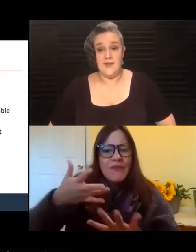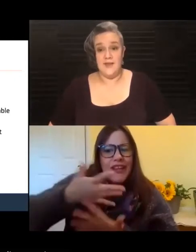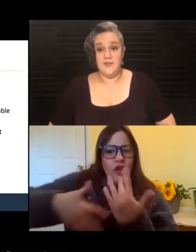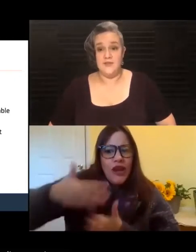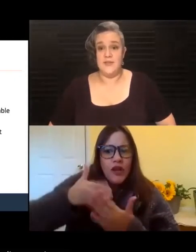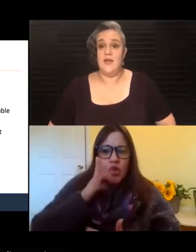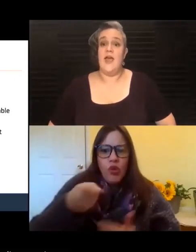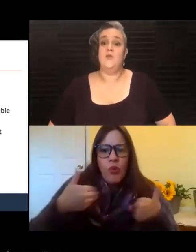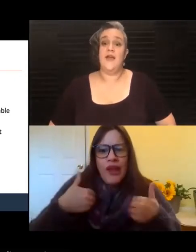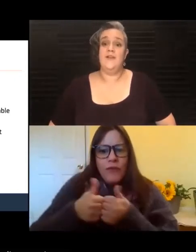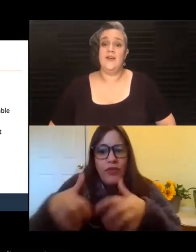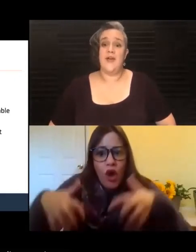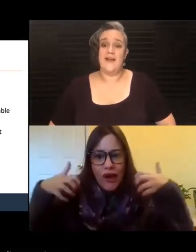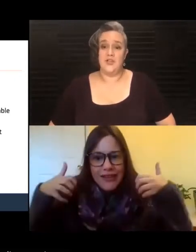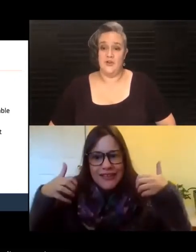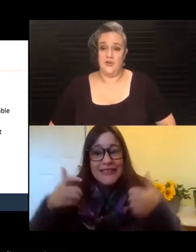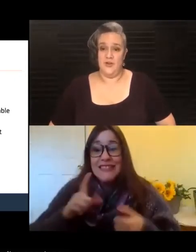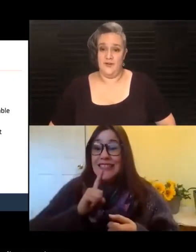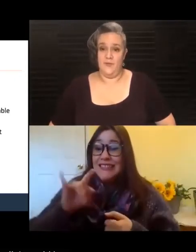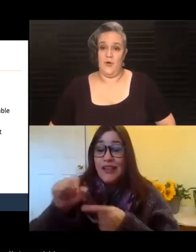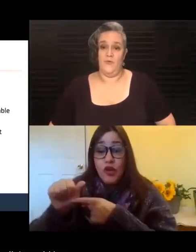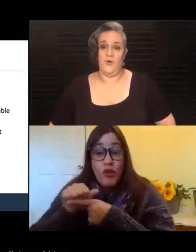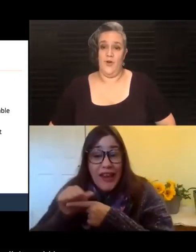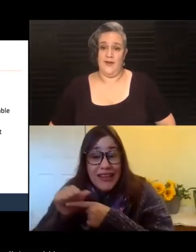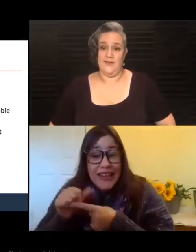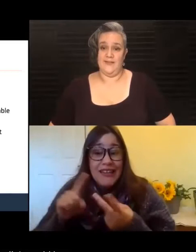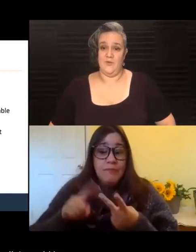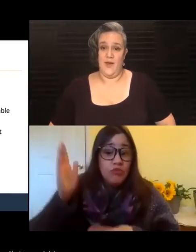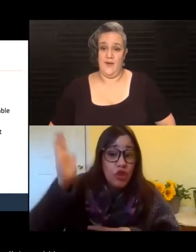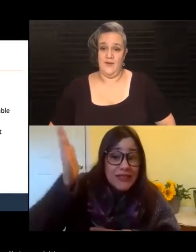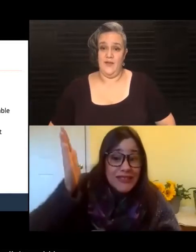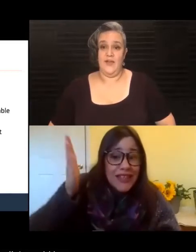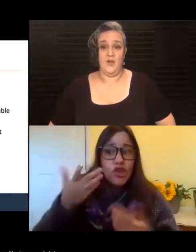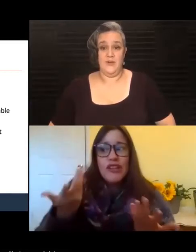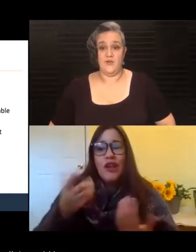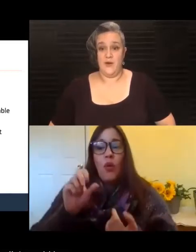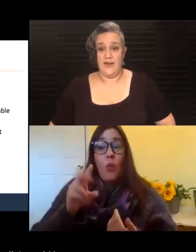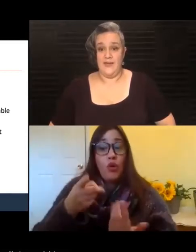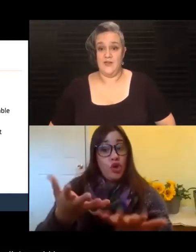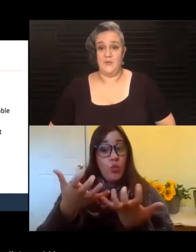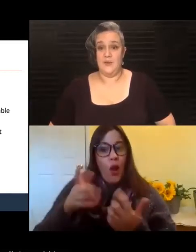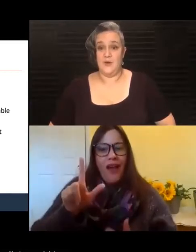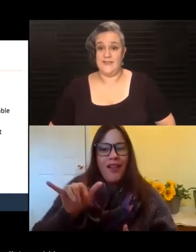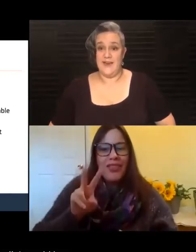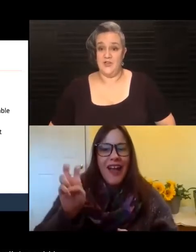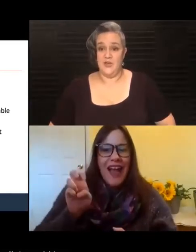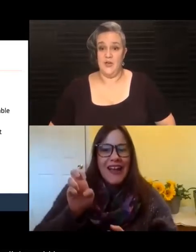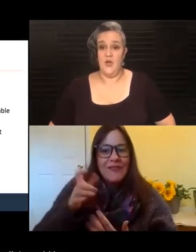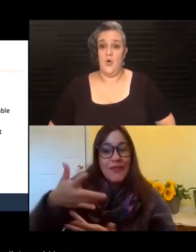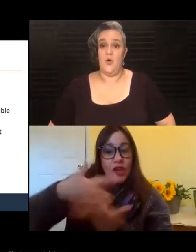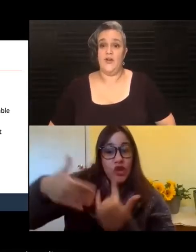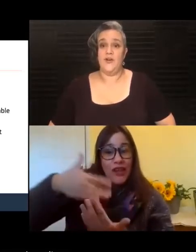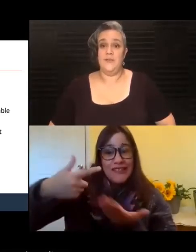live sessions, and what kind of interaction you're looking for your audience as well. It could be a training, it could be a